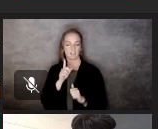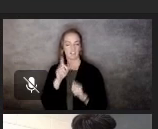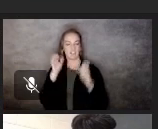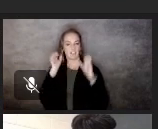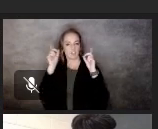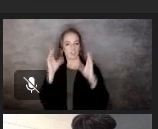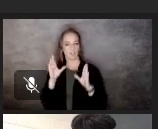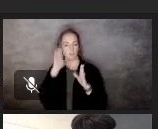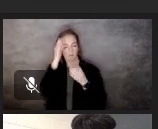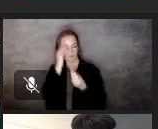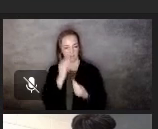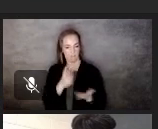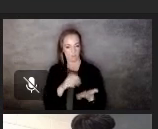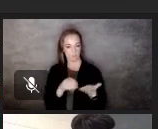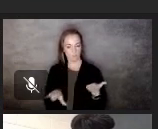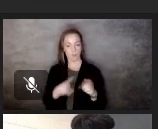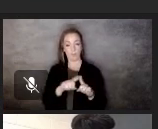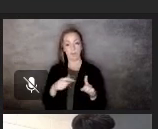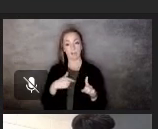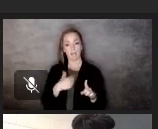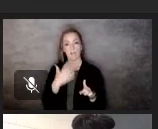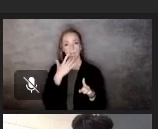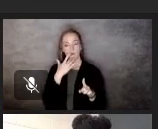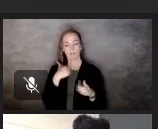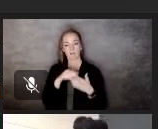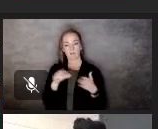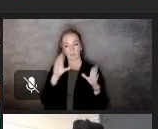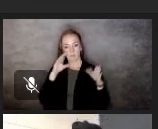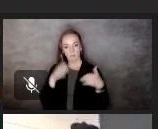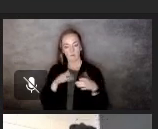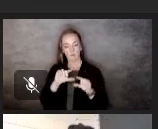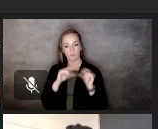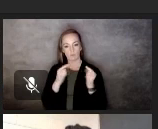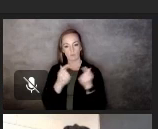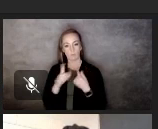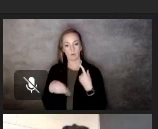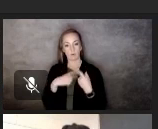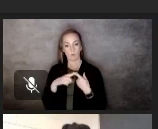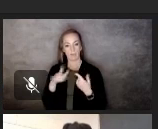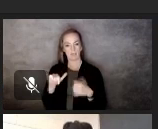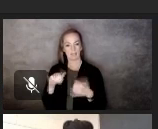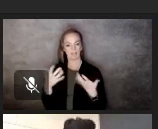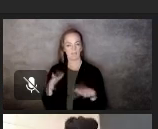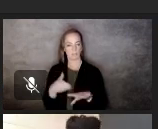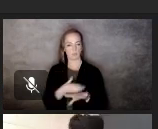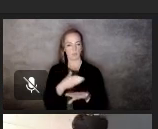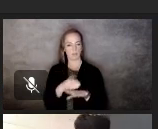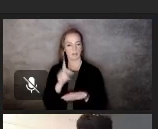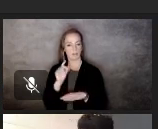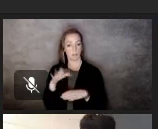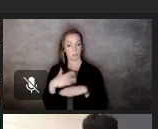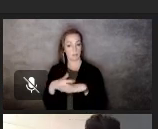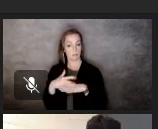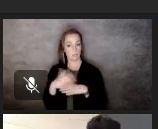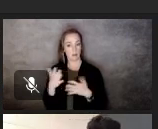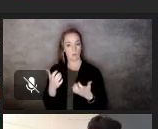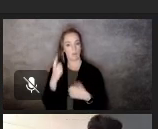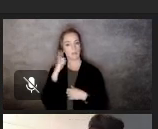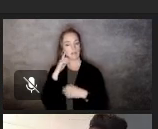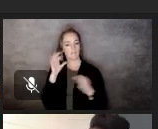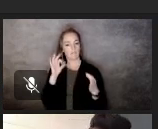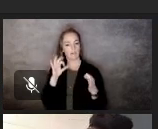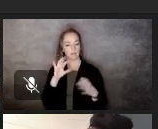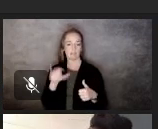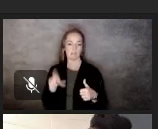like to put together a student focus group when this revised document is available to receive that feedback. That's first. There will be other focus